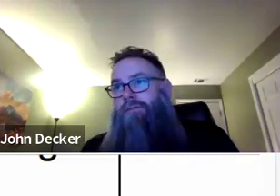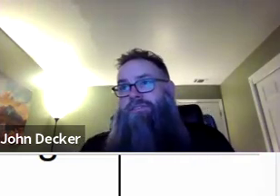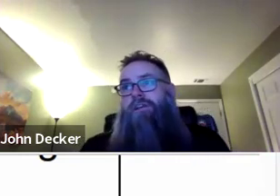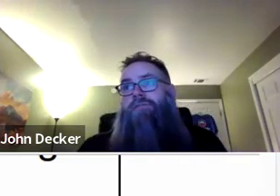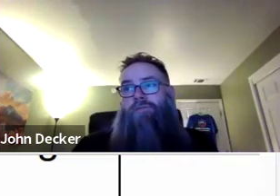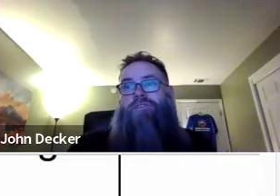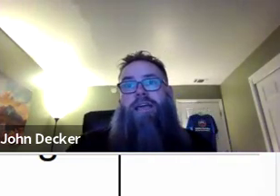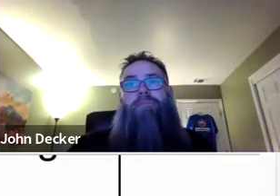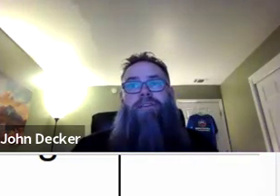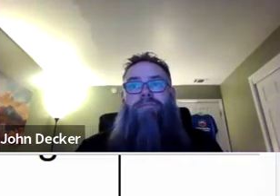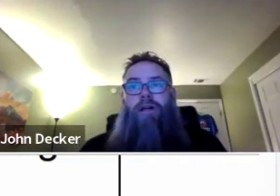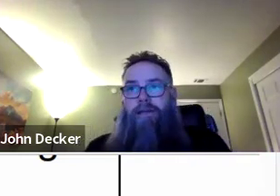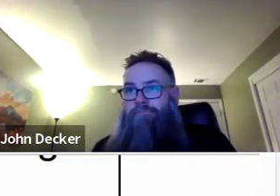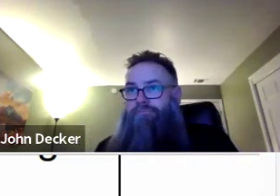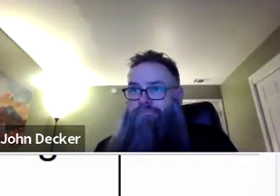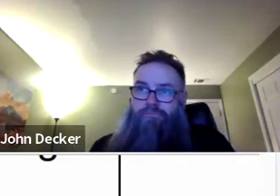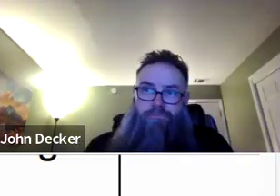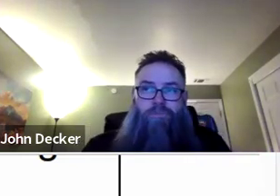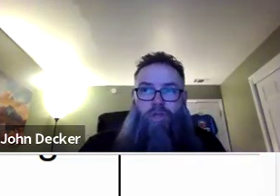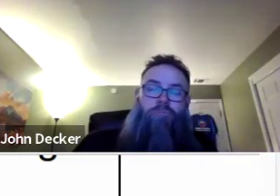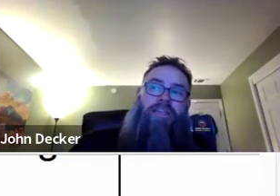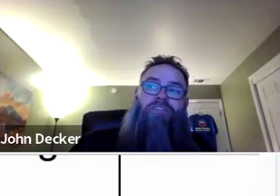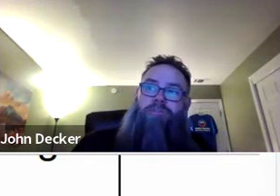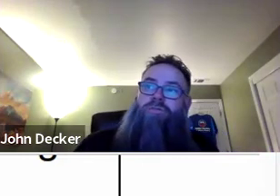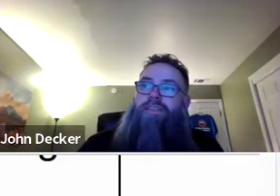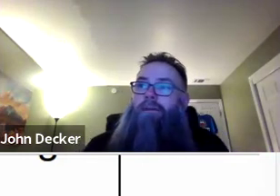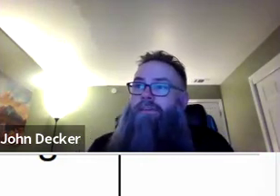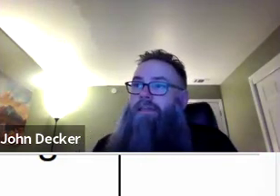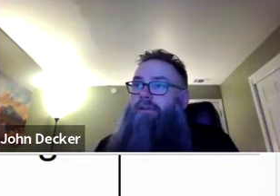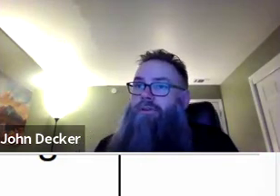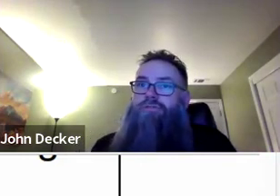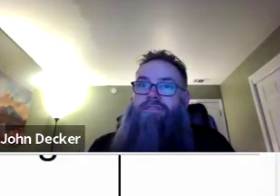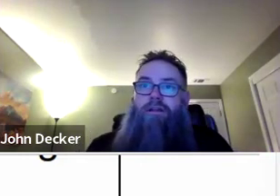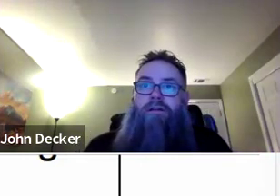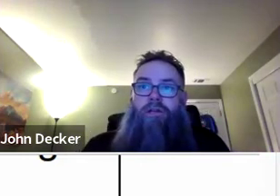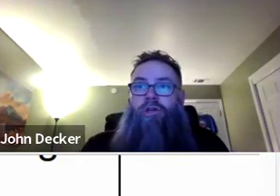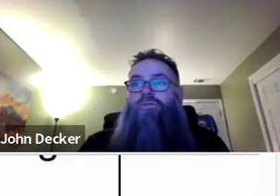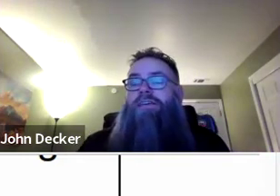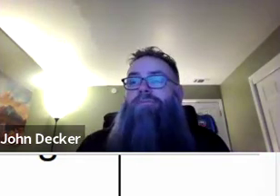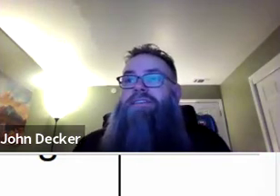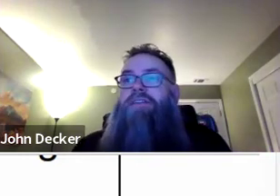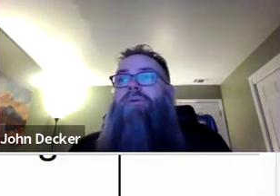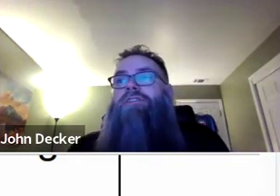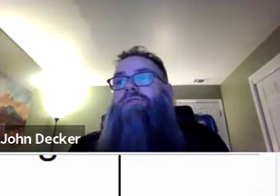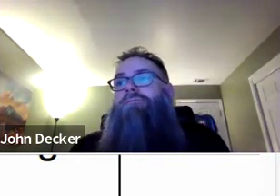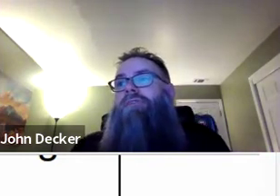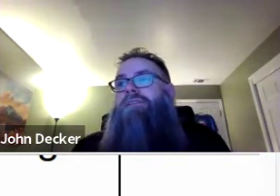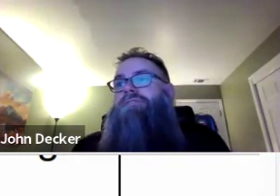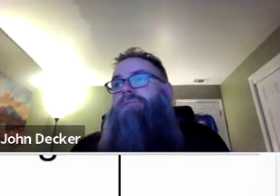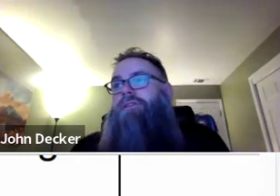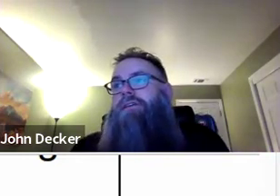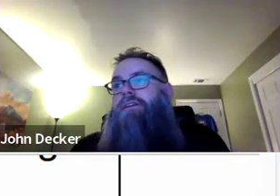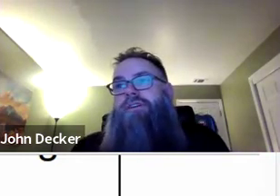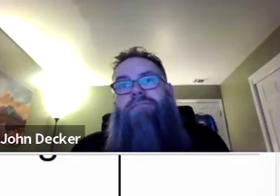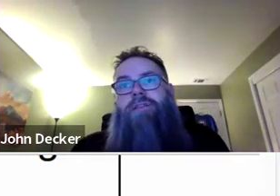requirements for the service for which the applicant is applying. Communication between the applicant and regional center will take place in the directory,